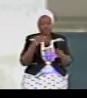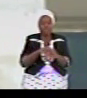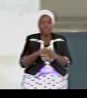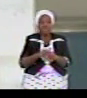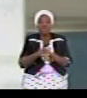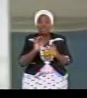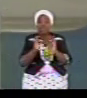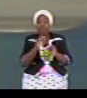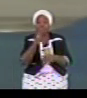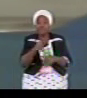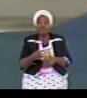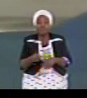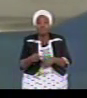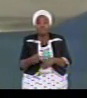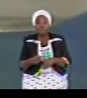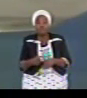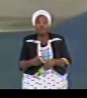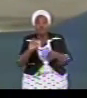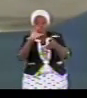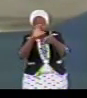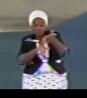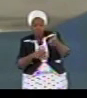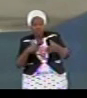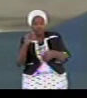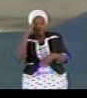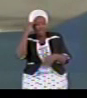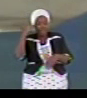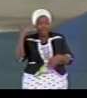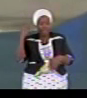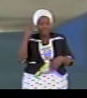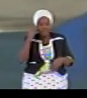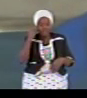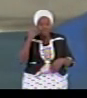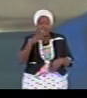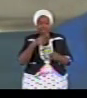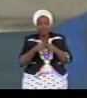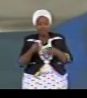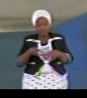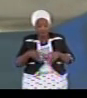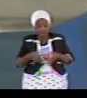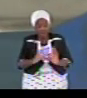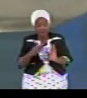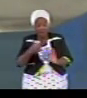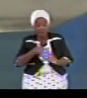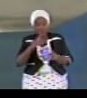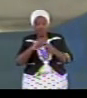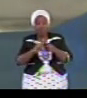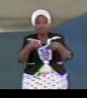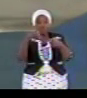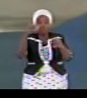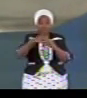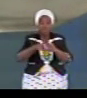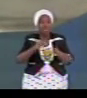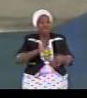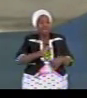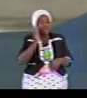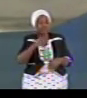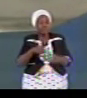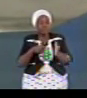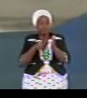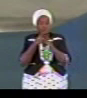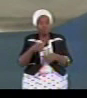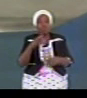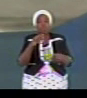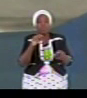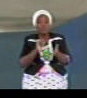you remove the edge and you permit me to go in, I'll show you that the man is